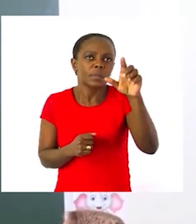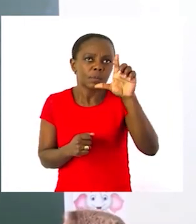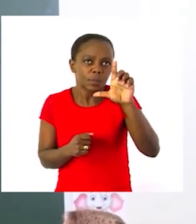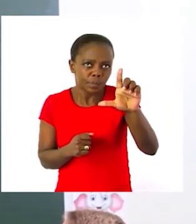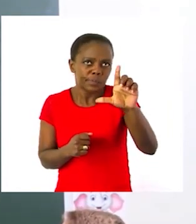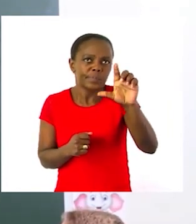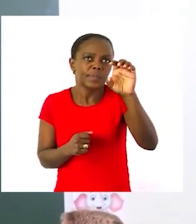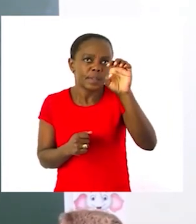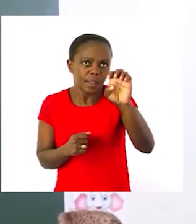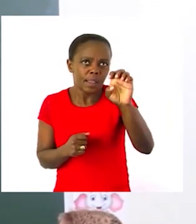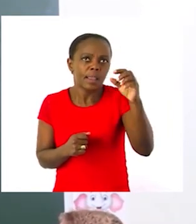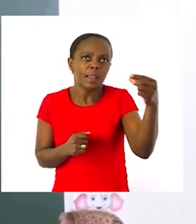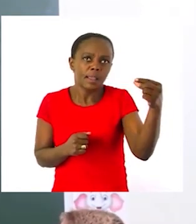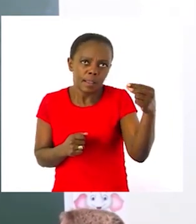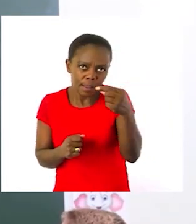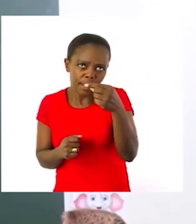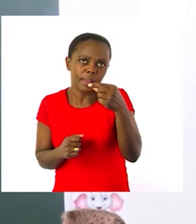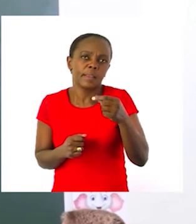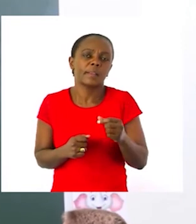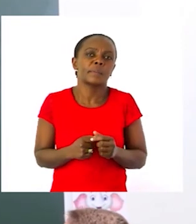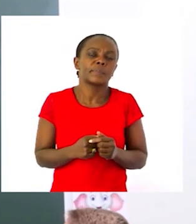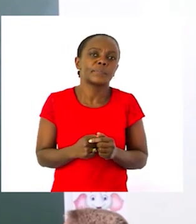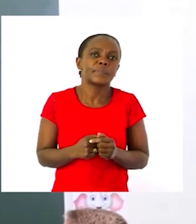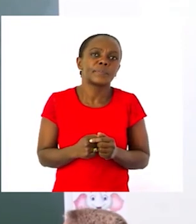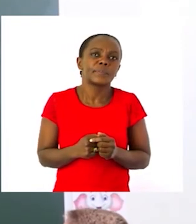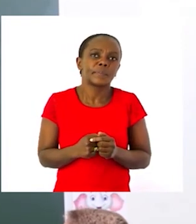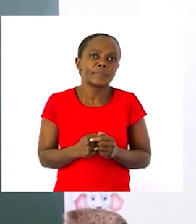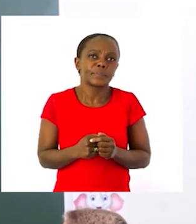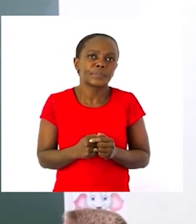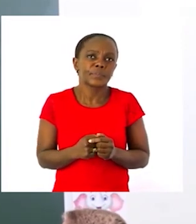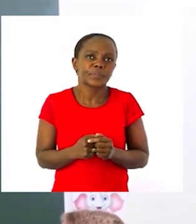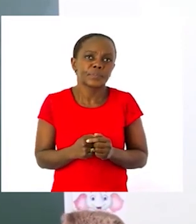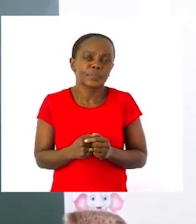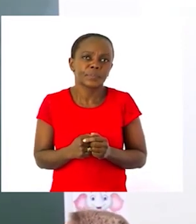going to put here? G. G for leg.